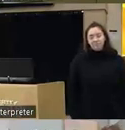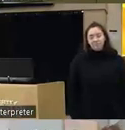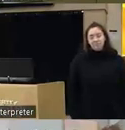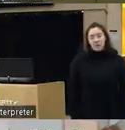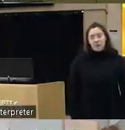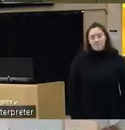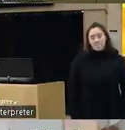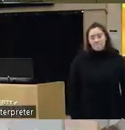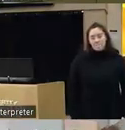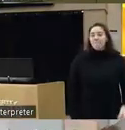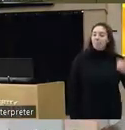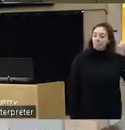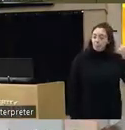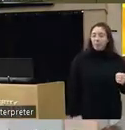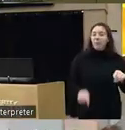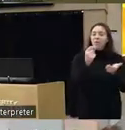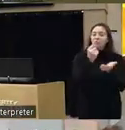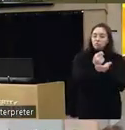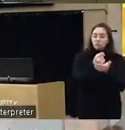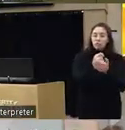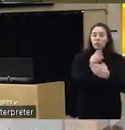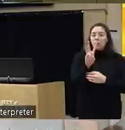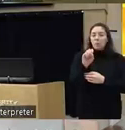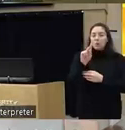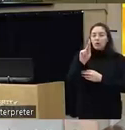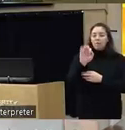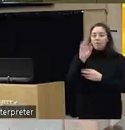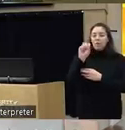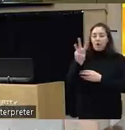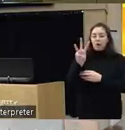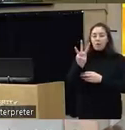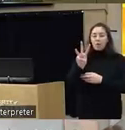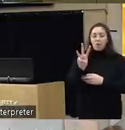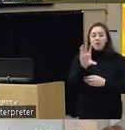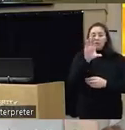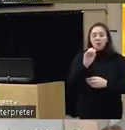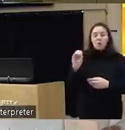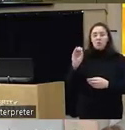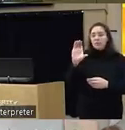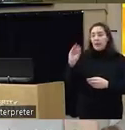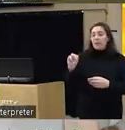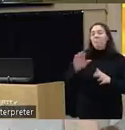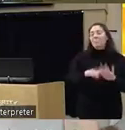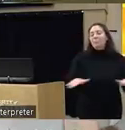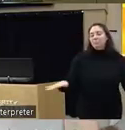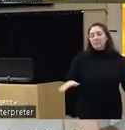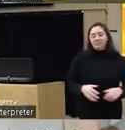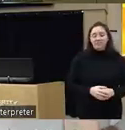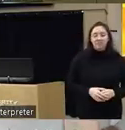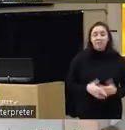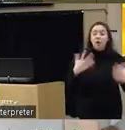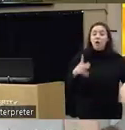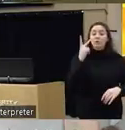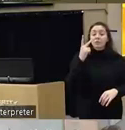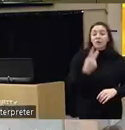So this is the treatment workflow through the clinical update through ACAP for pediatric COCM. As you can see, you have